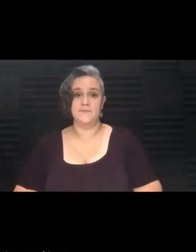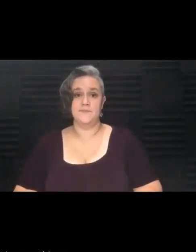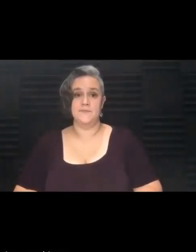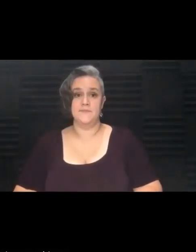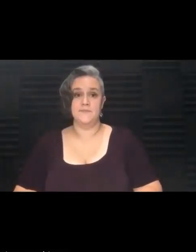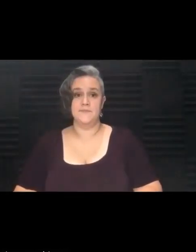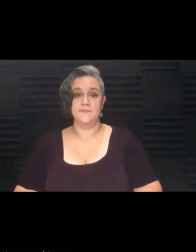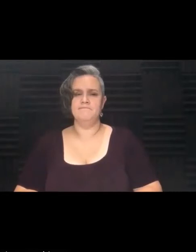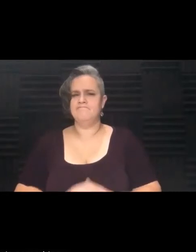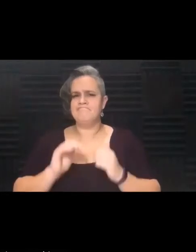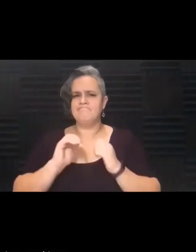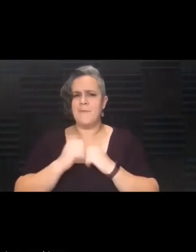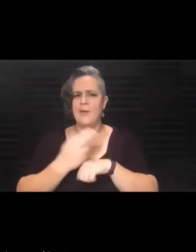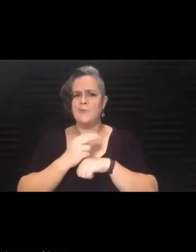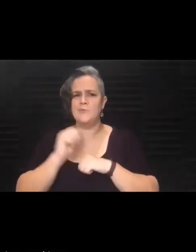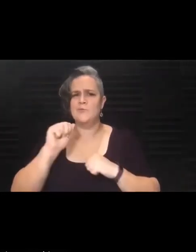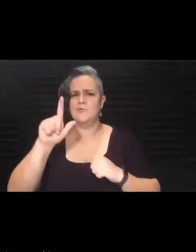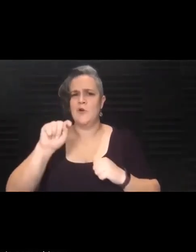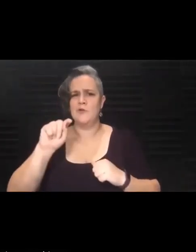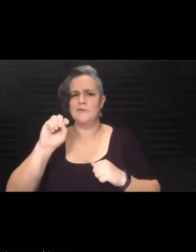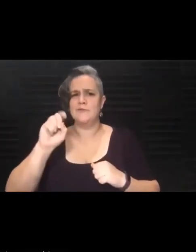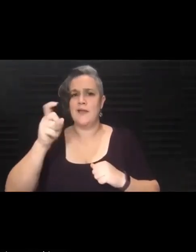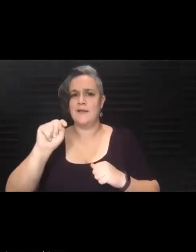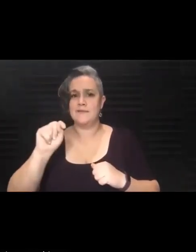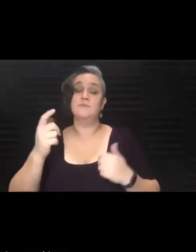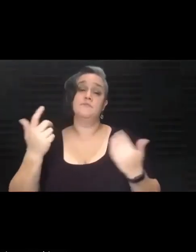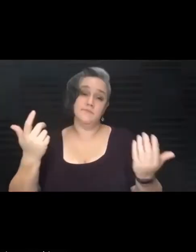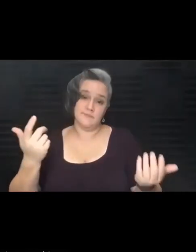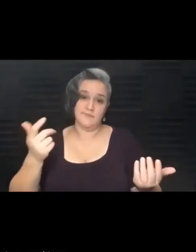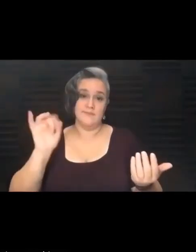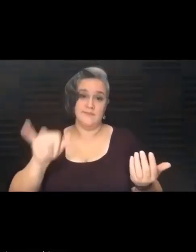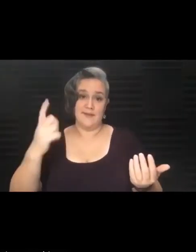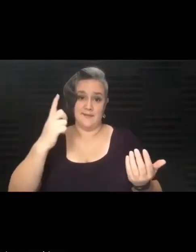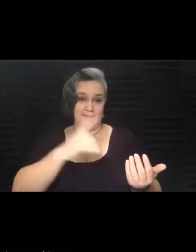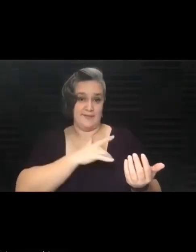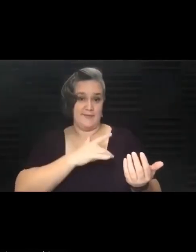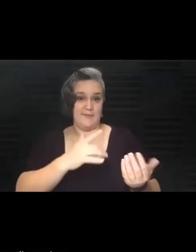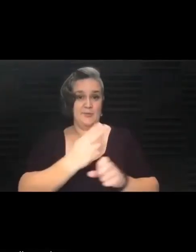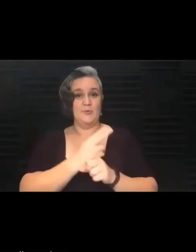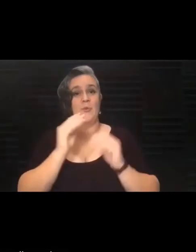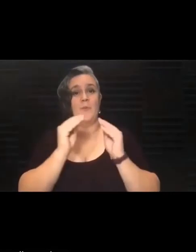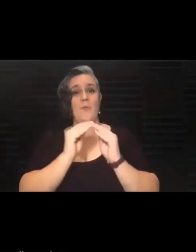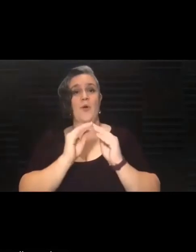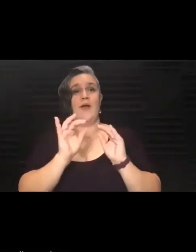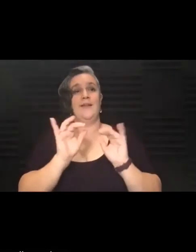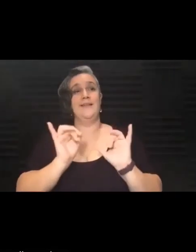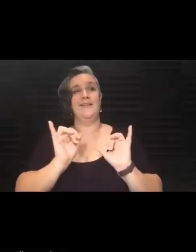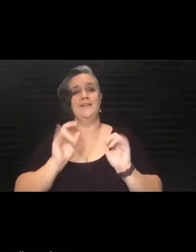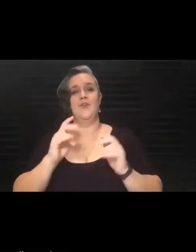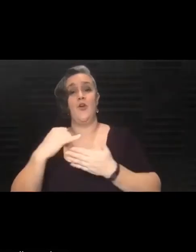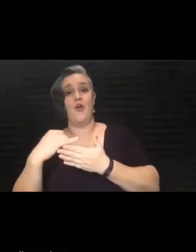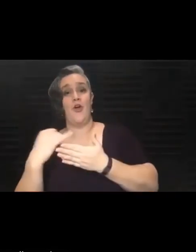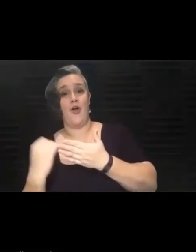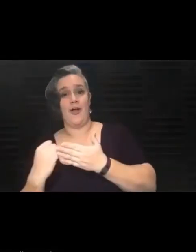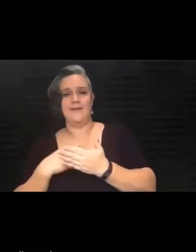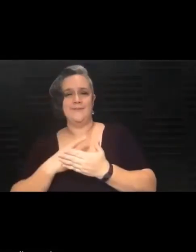So how do you use alt text? Alt text is something I tend to refer to as being more of an art than a science, because you